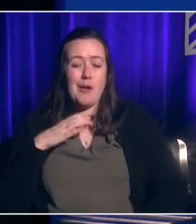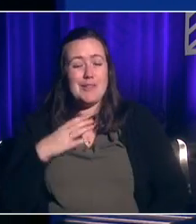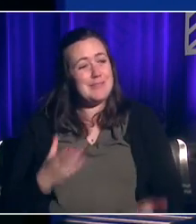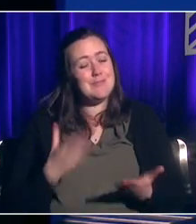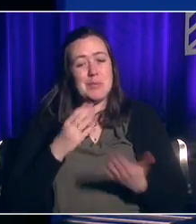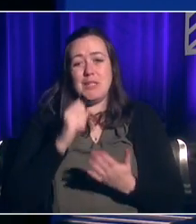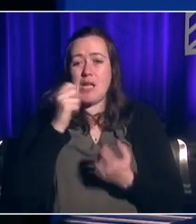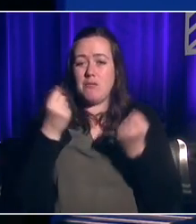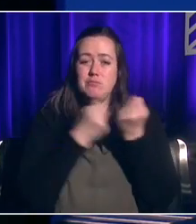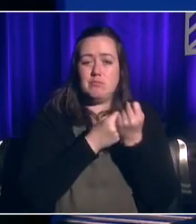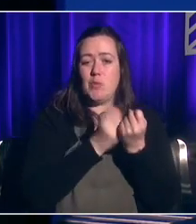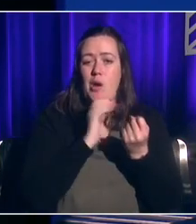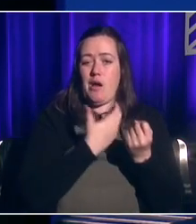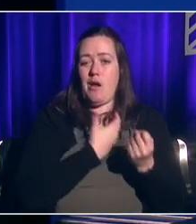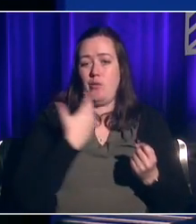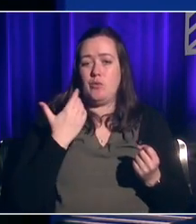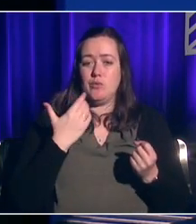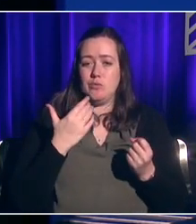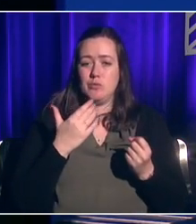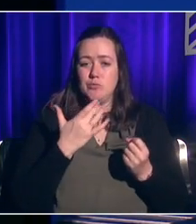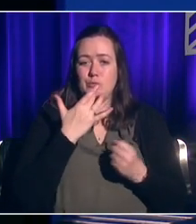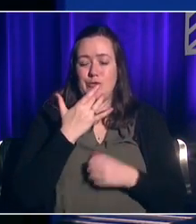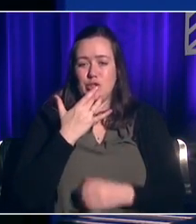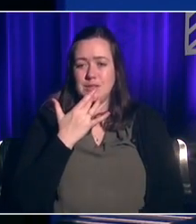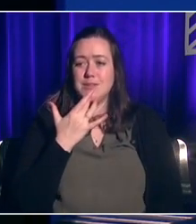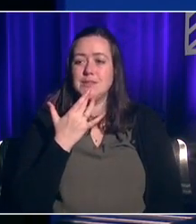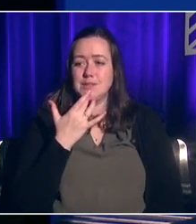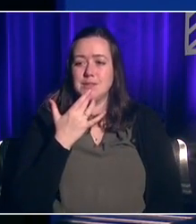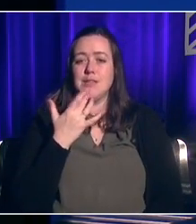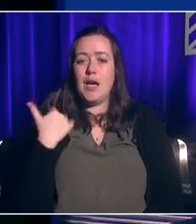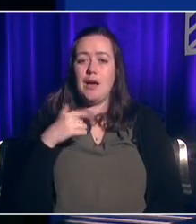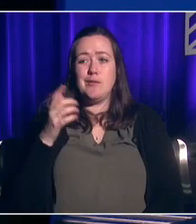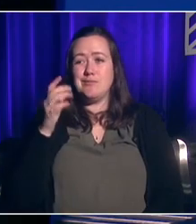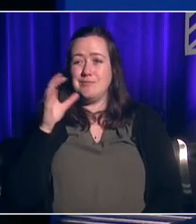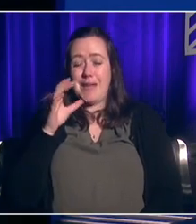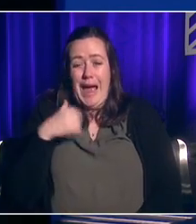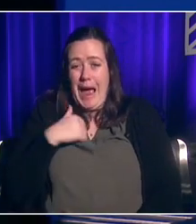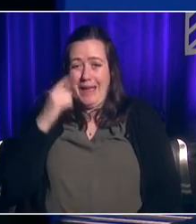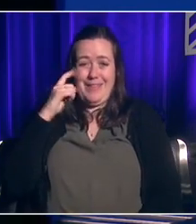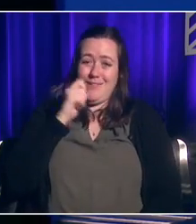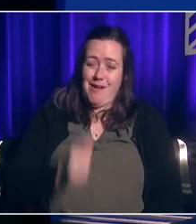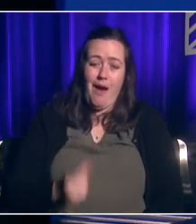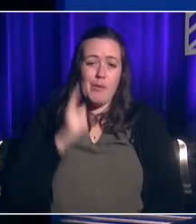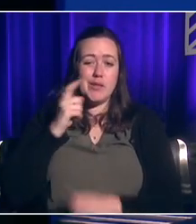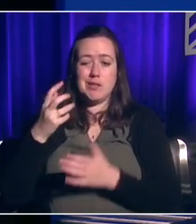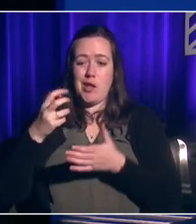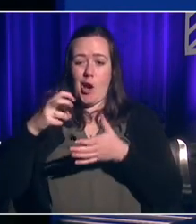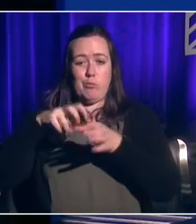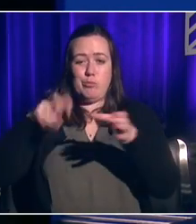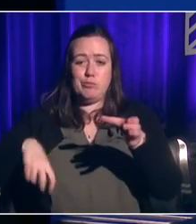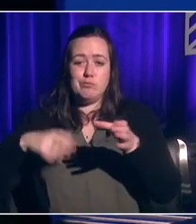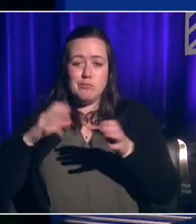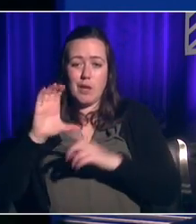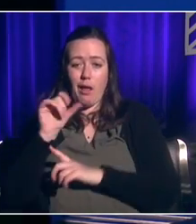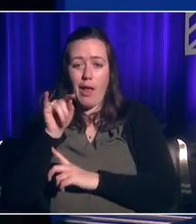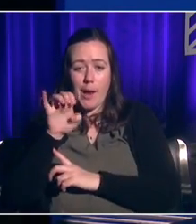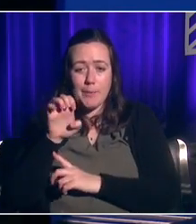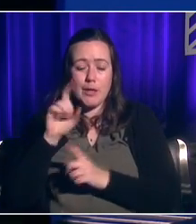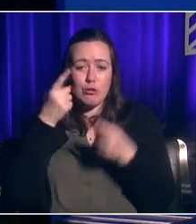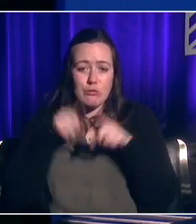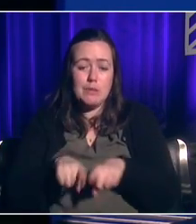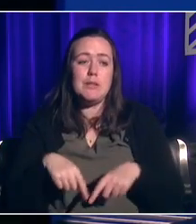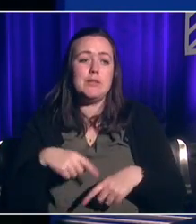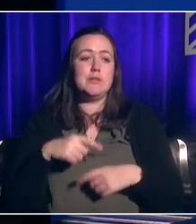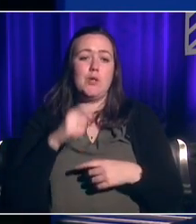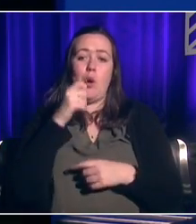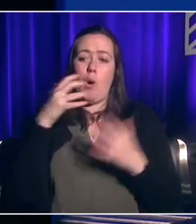I would say that it's not in our favor because they are basically pulling us out of climate agreements. There's a war on women and reproductive choice. There's a war on